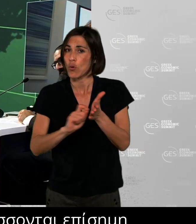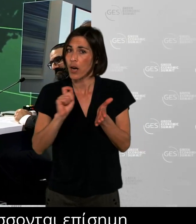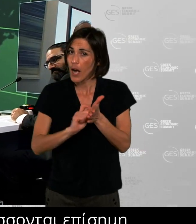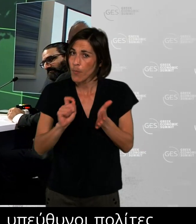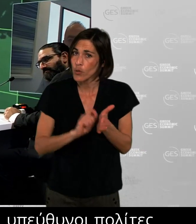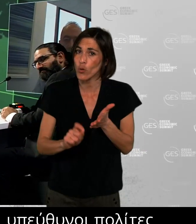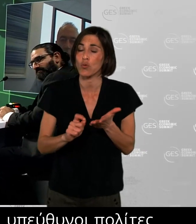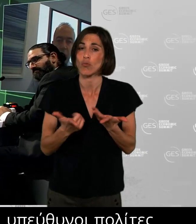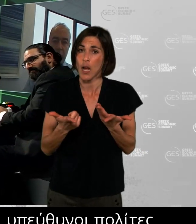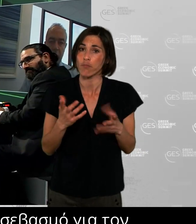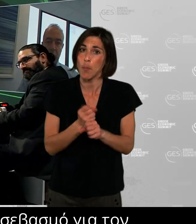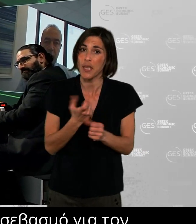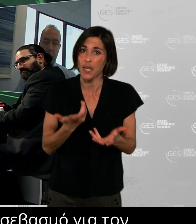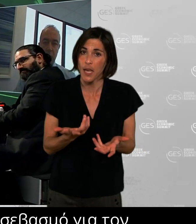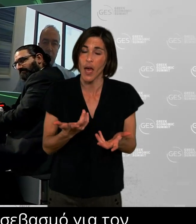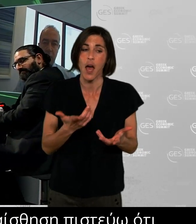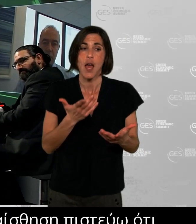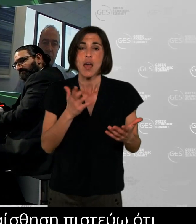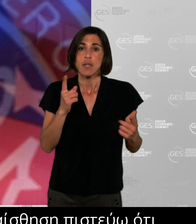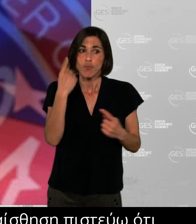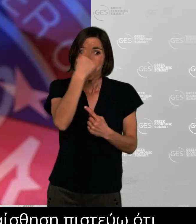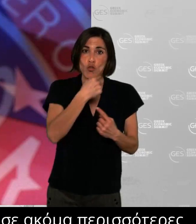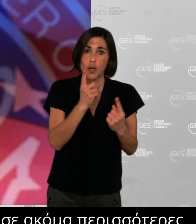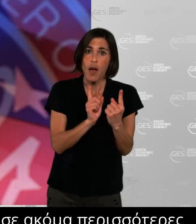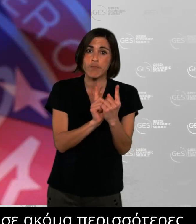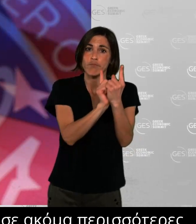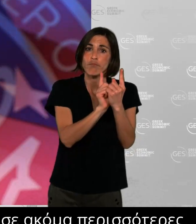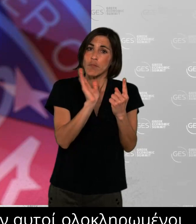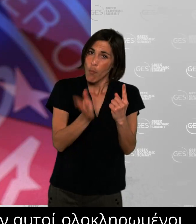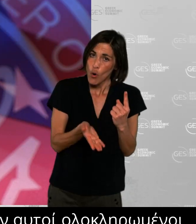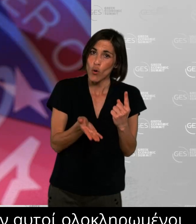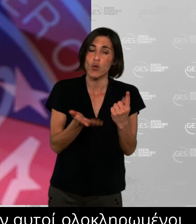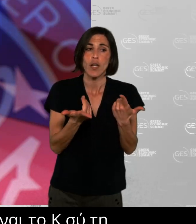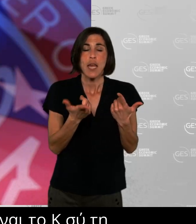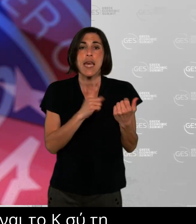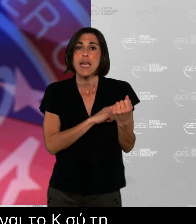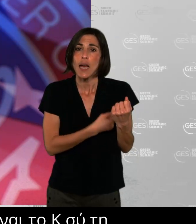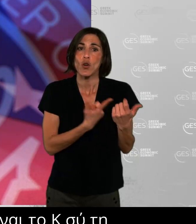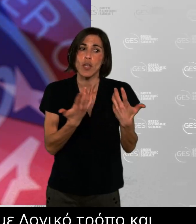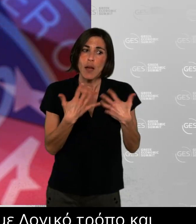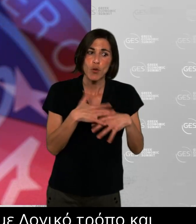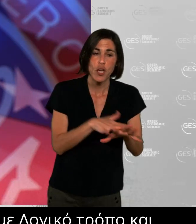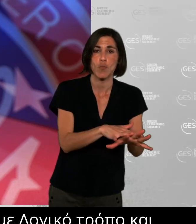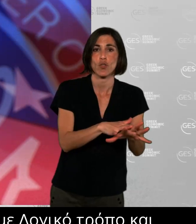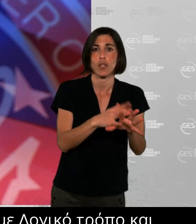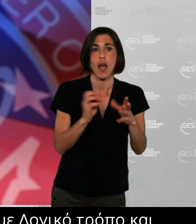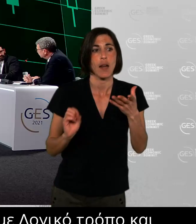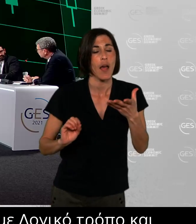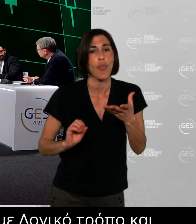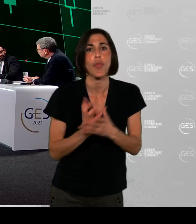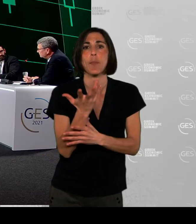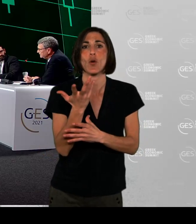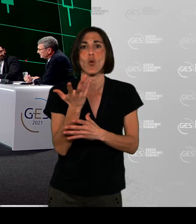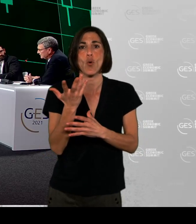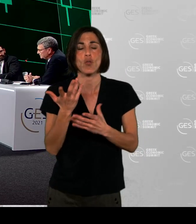interpersonally, the capacity to adapt, to create, to innovate, the capacity to be a member of a